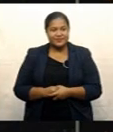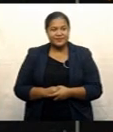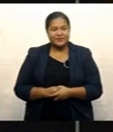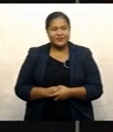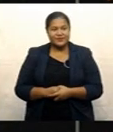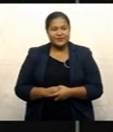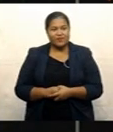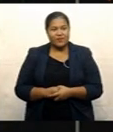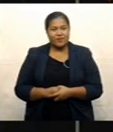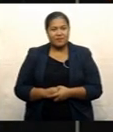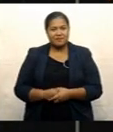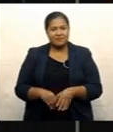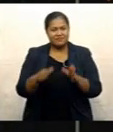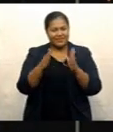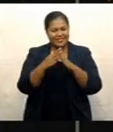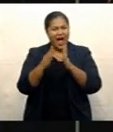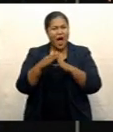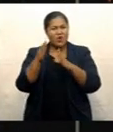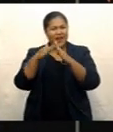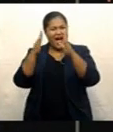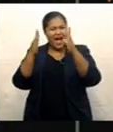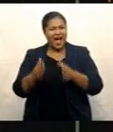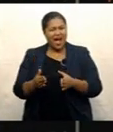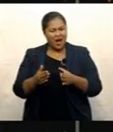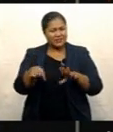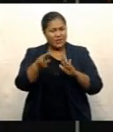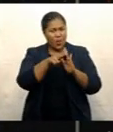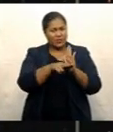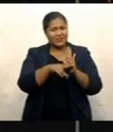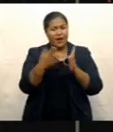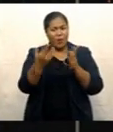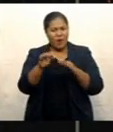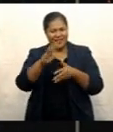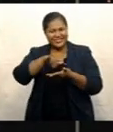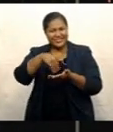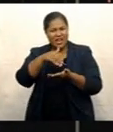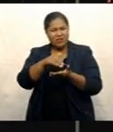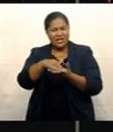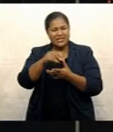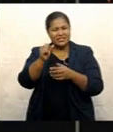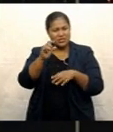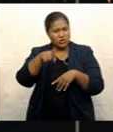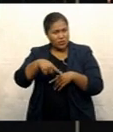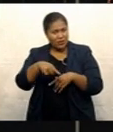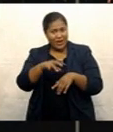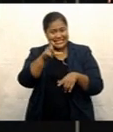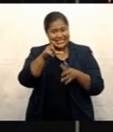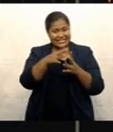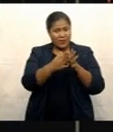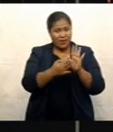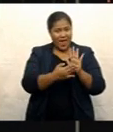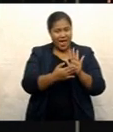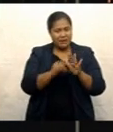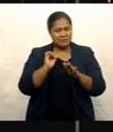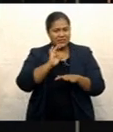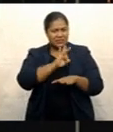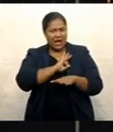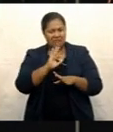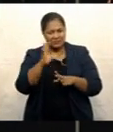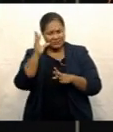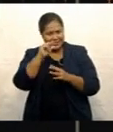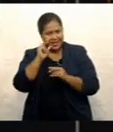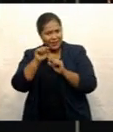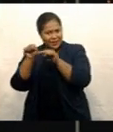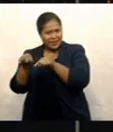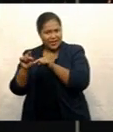News. Townhouse Hotel on Foster Street in central Suva, where CWM Hospital and IMT staff are being accommodated,